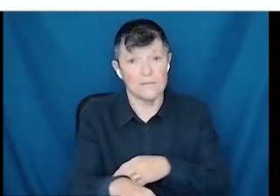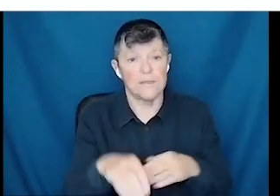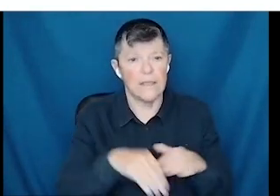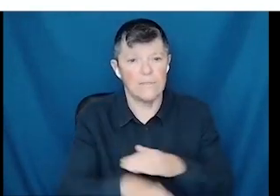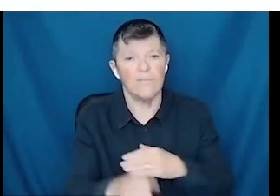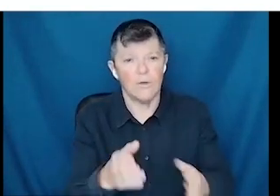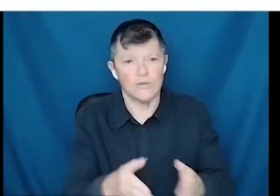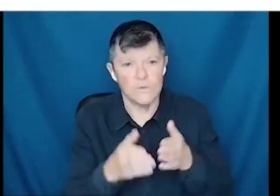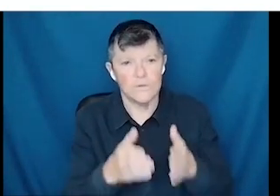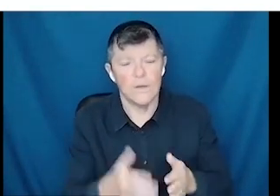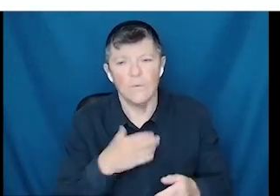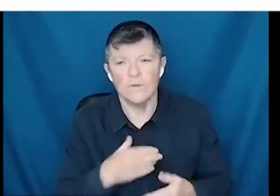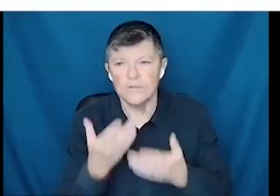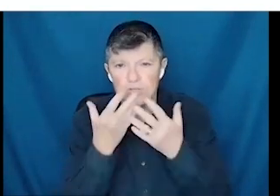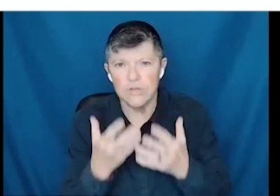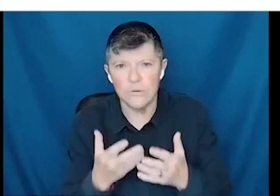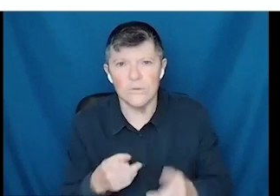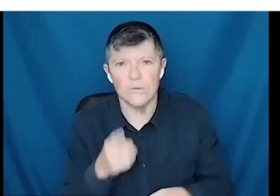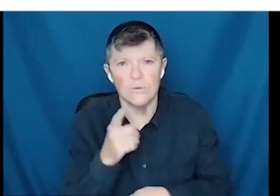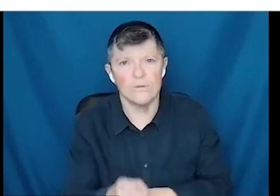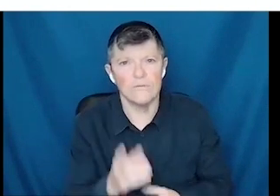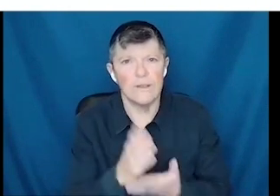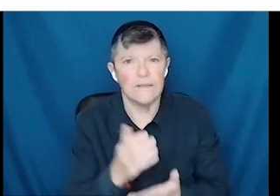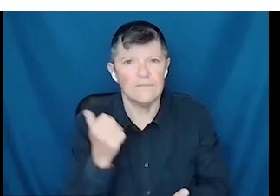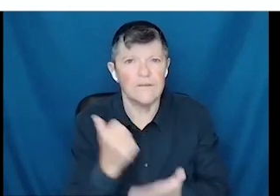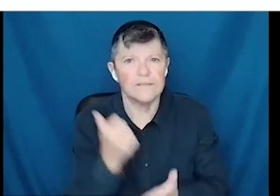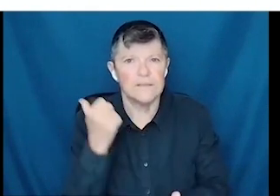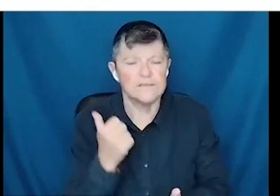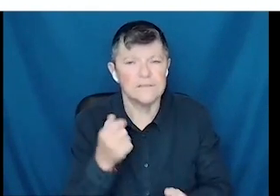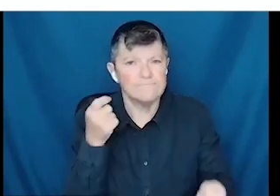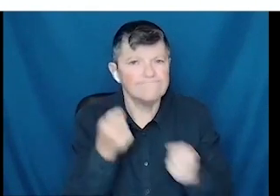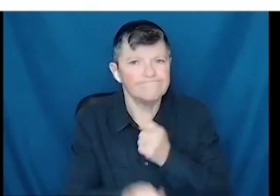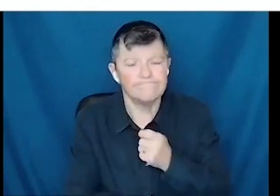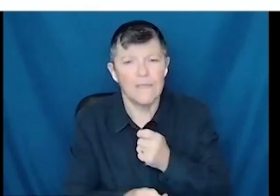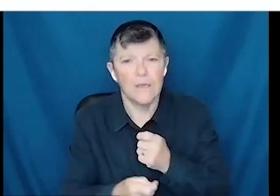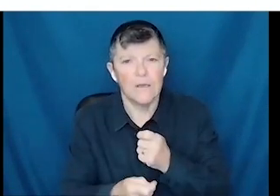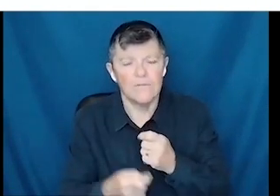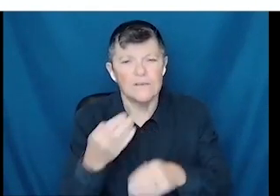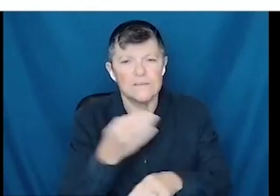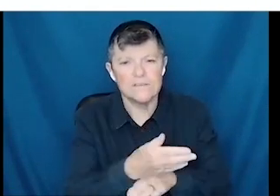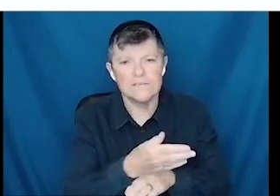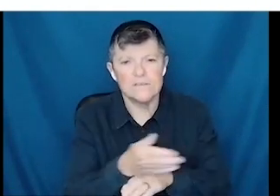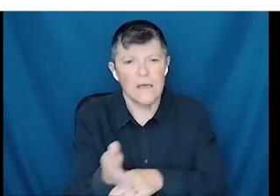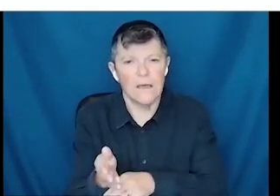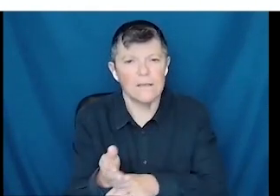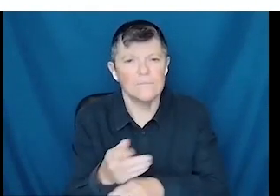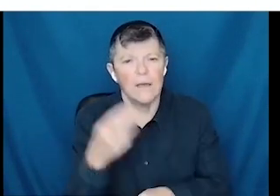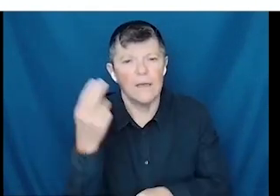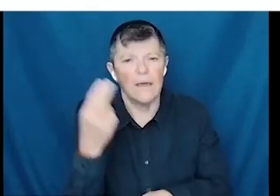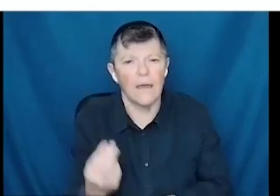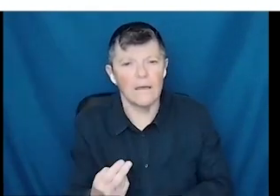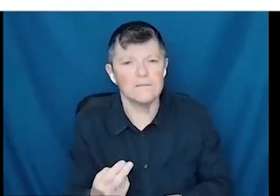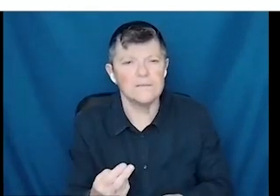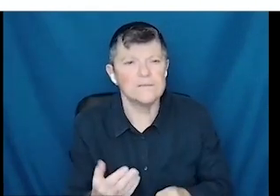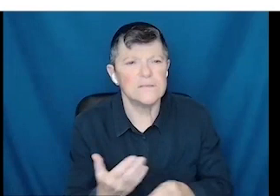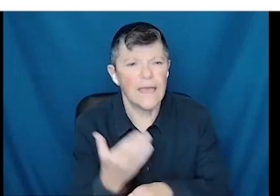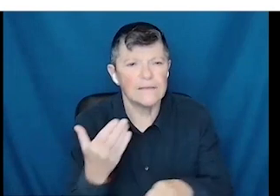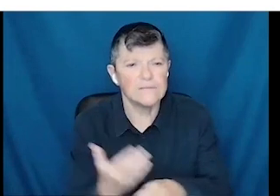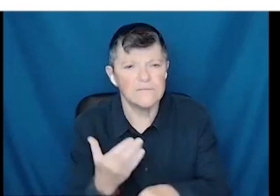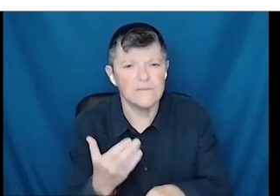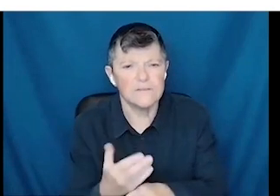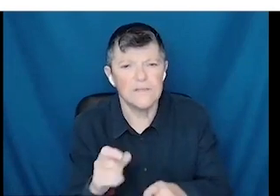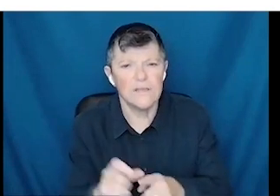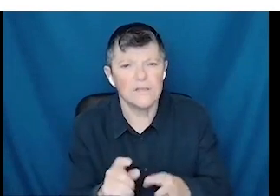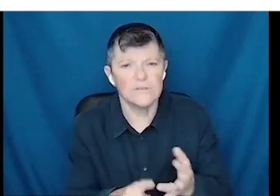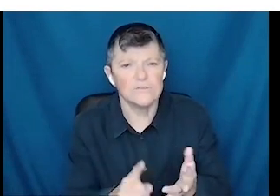here this fantastic modification of a sign by artist activist Dolly Sen, who works